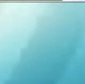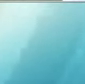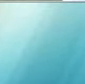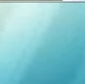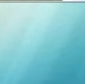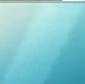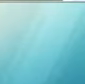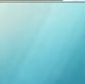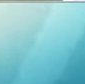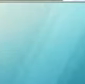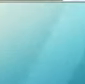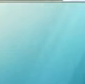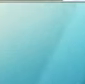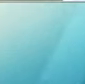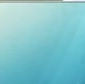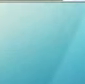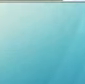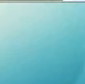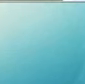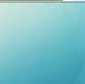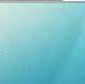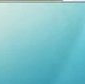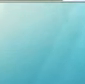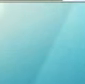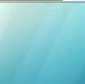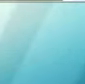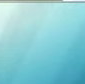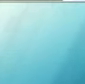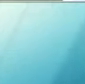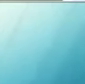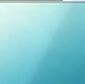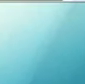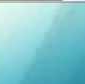2,922. The total number of recoveries we have is